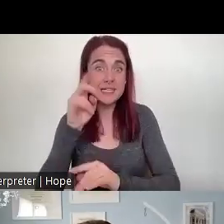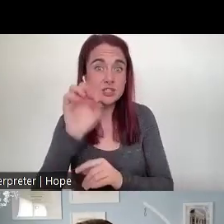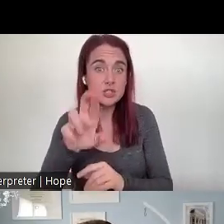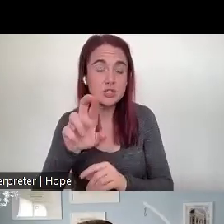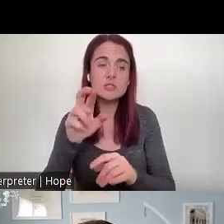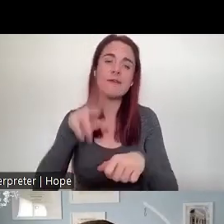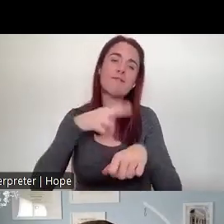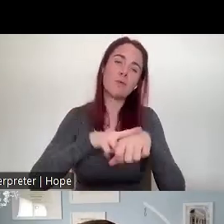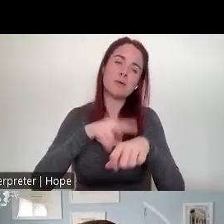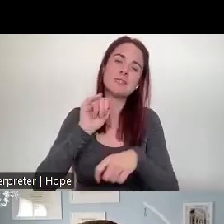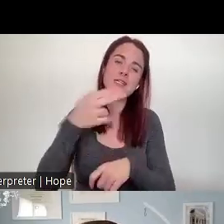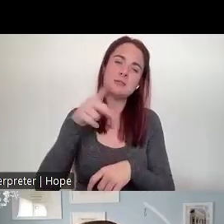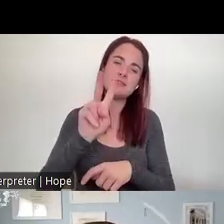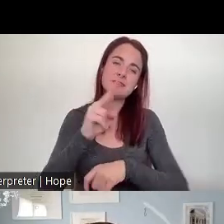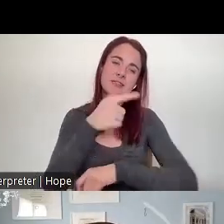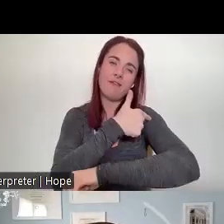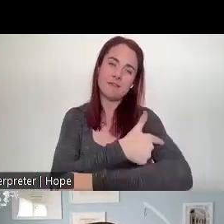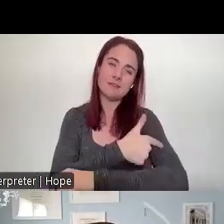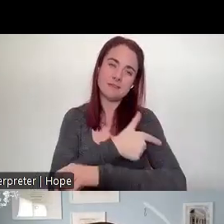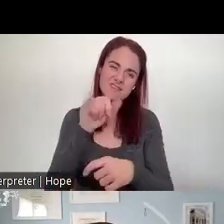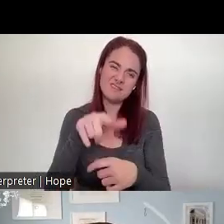the HPV vaccine.